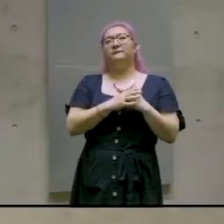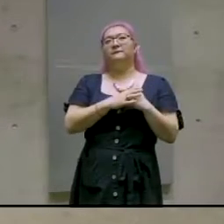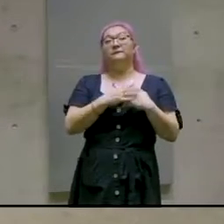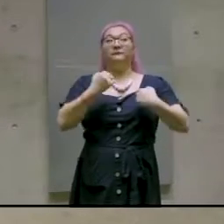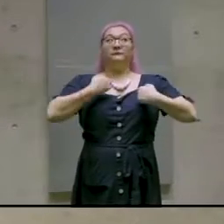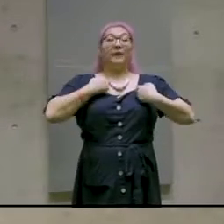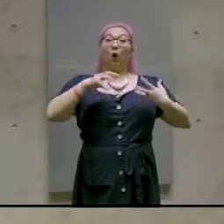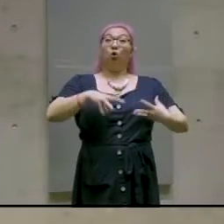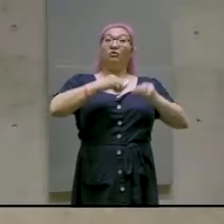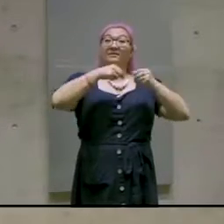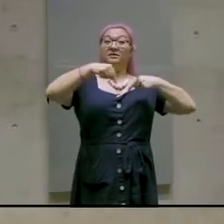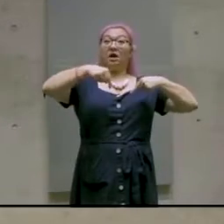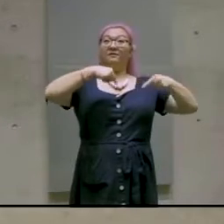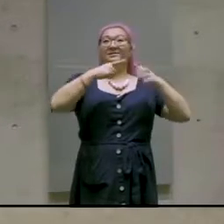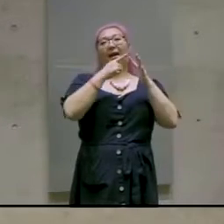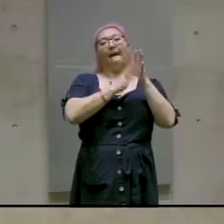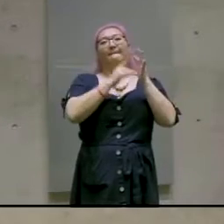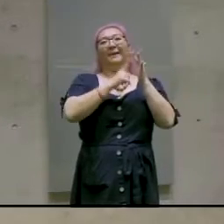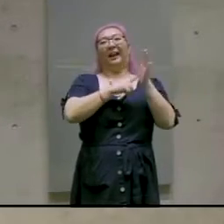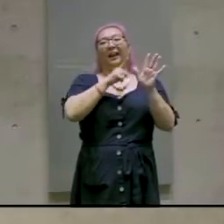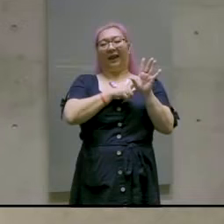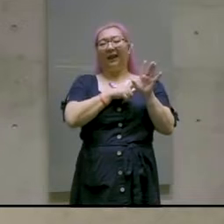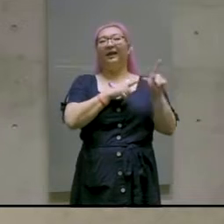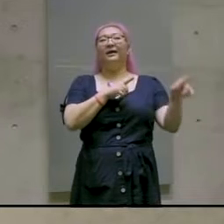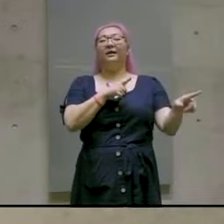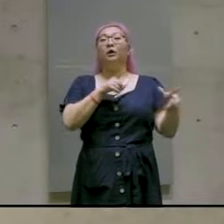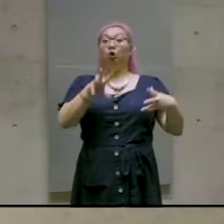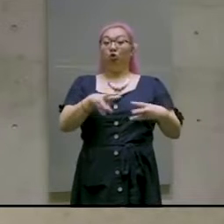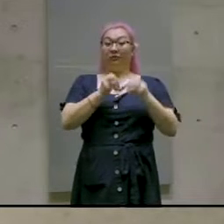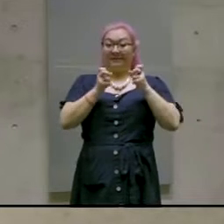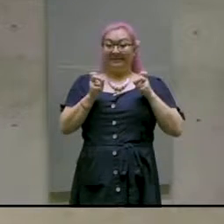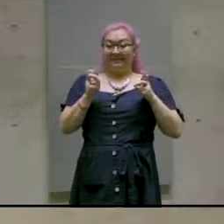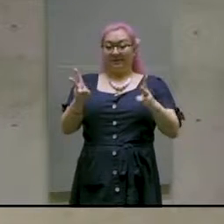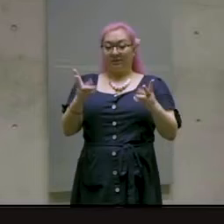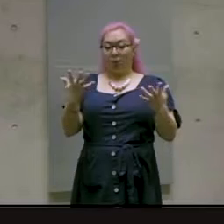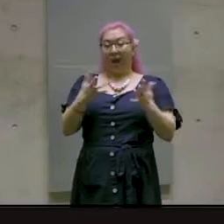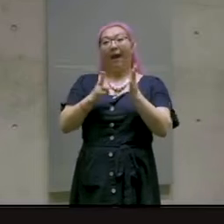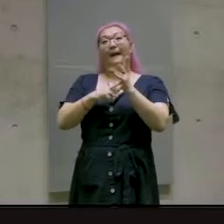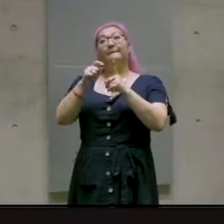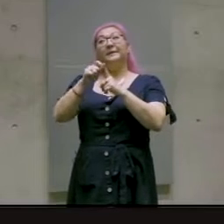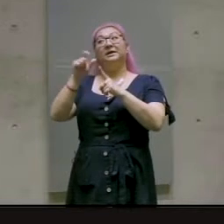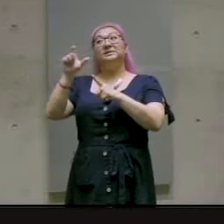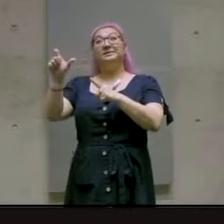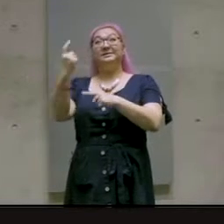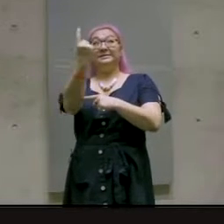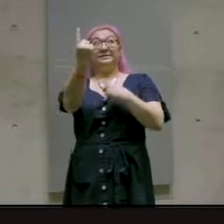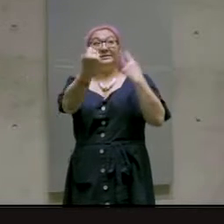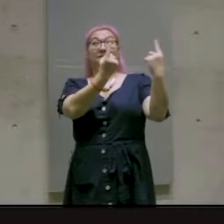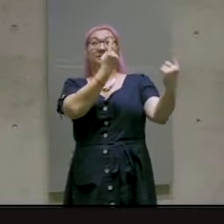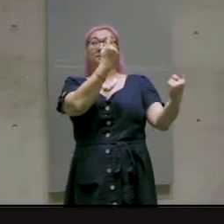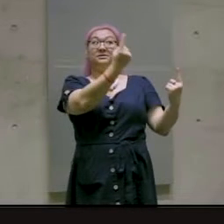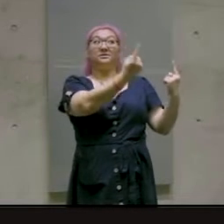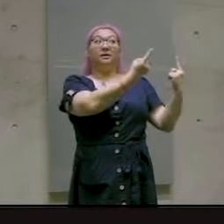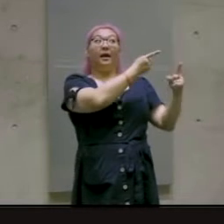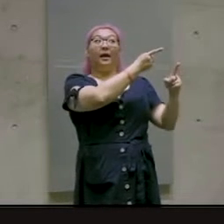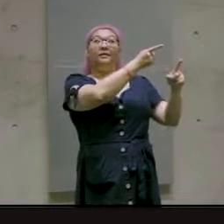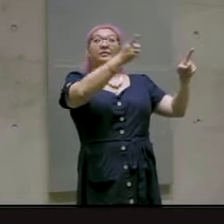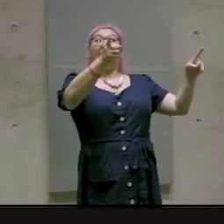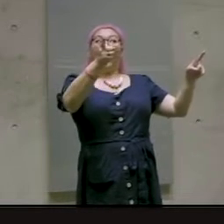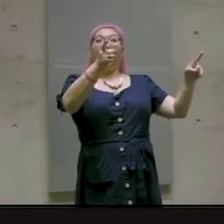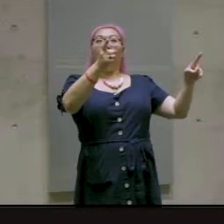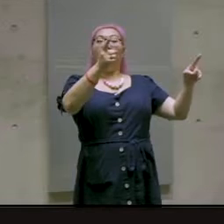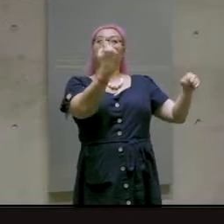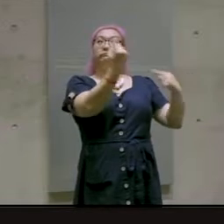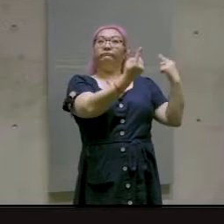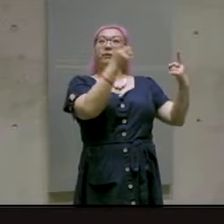director, has designed kind of a complicated system whereby non-player characters in the game can learn information in the same way that the player